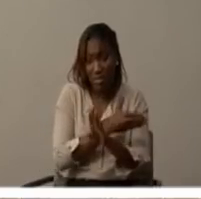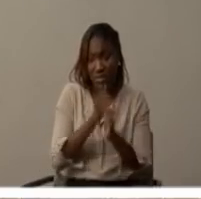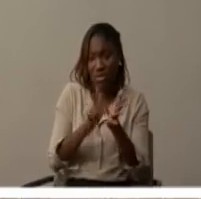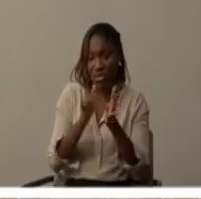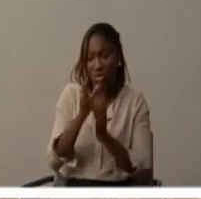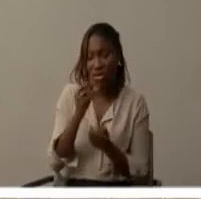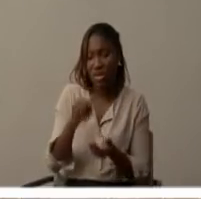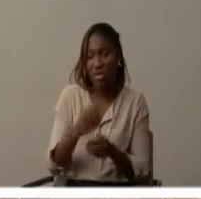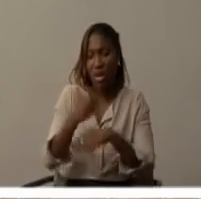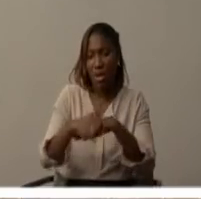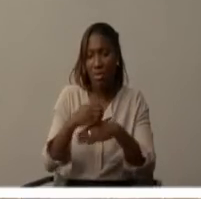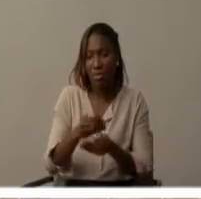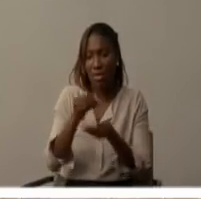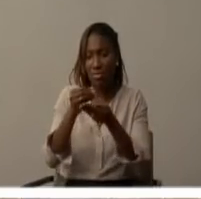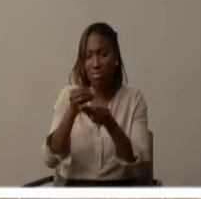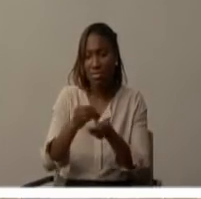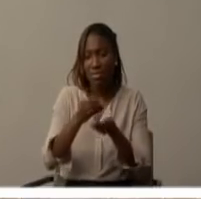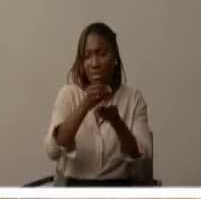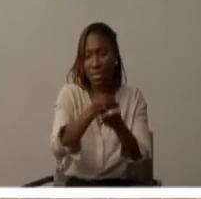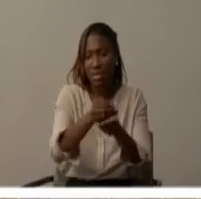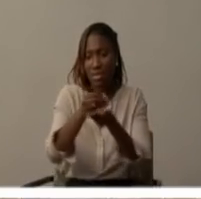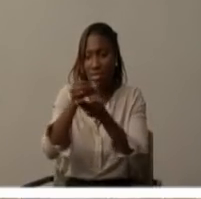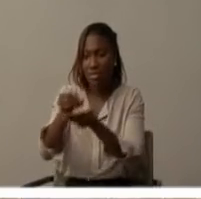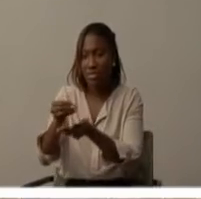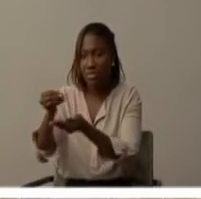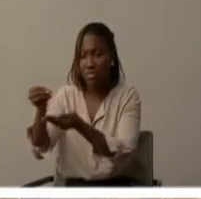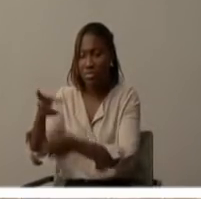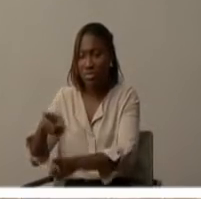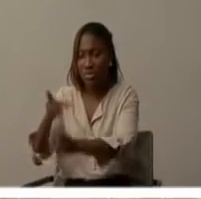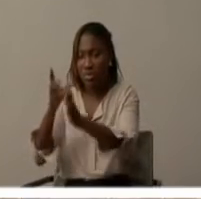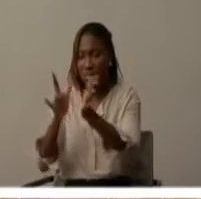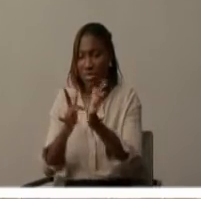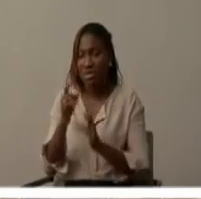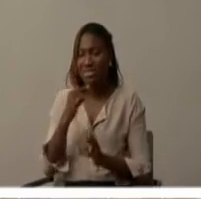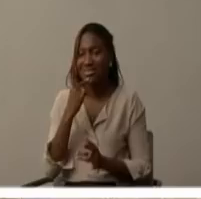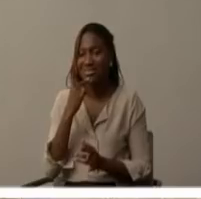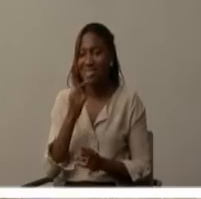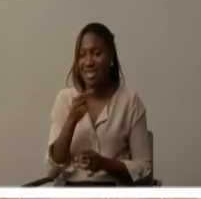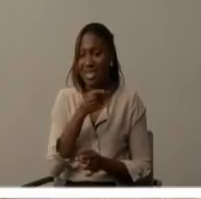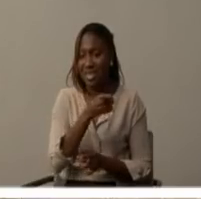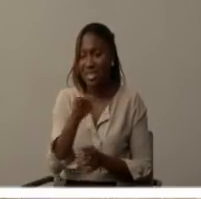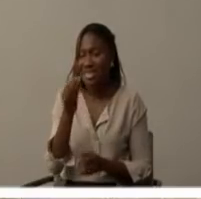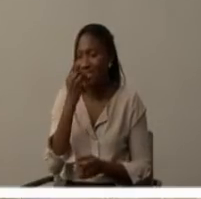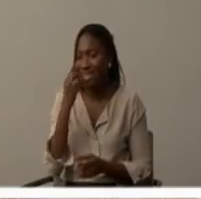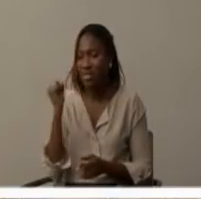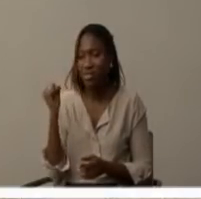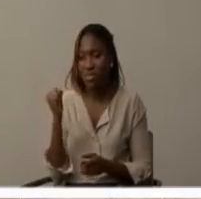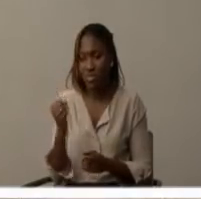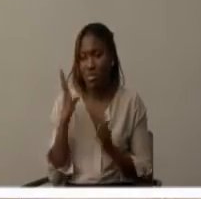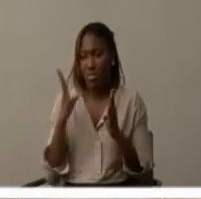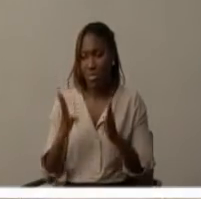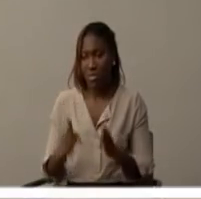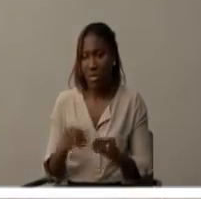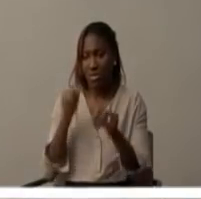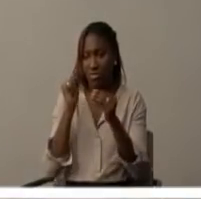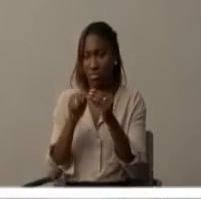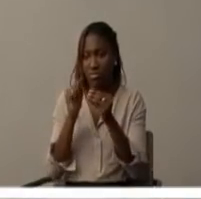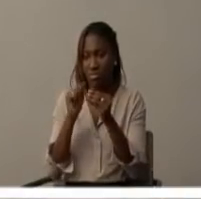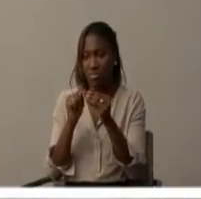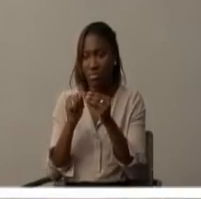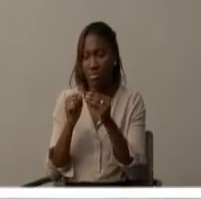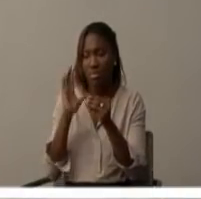it, gave it to his disciples, saying, "Take this, all of you, eat of it, for